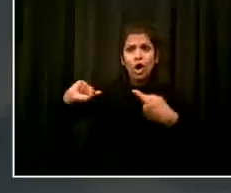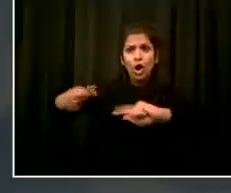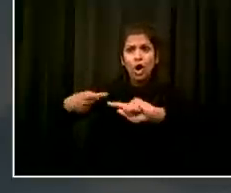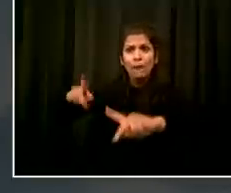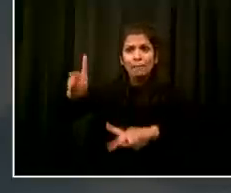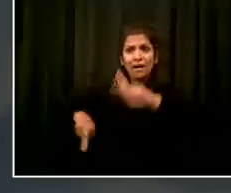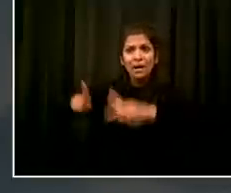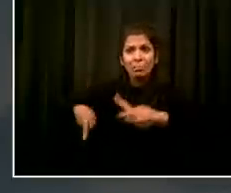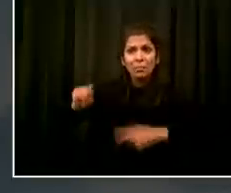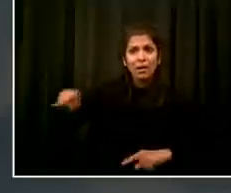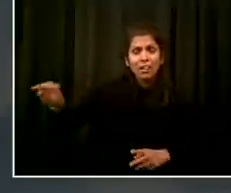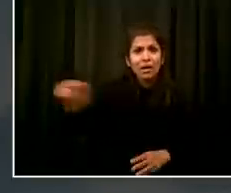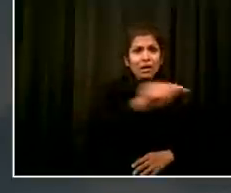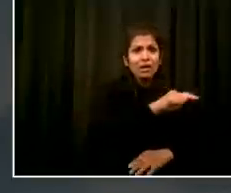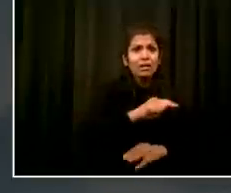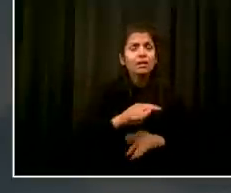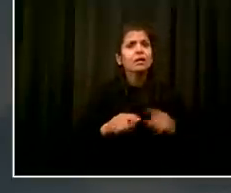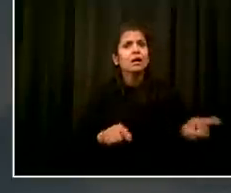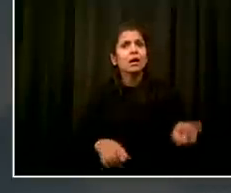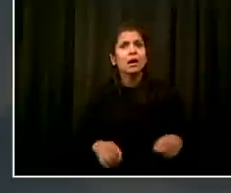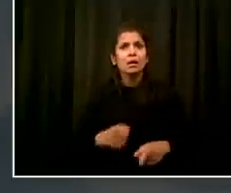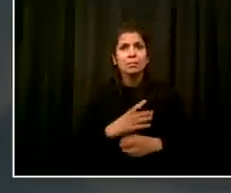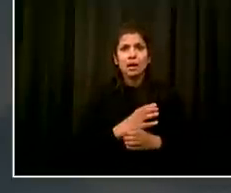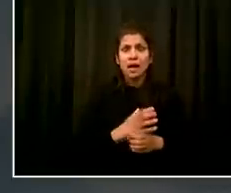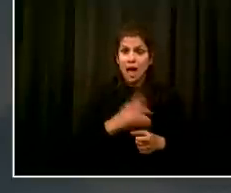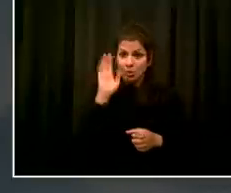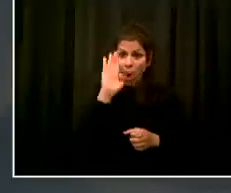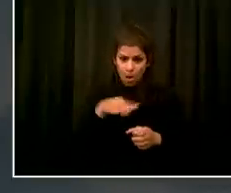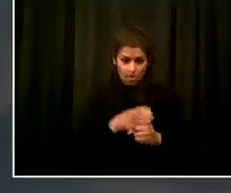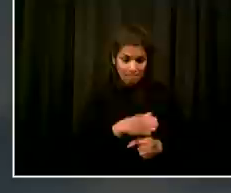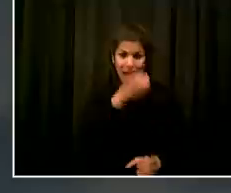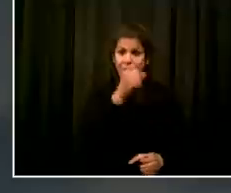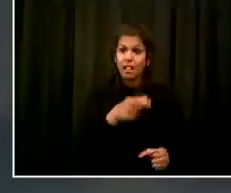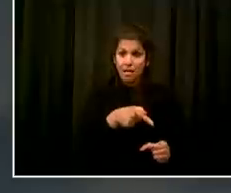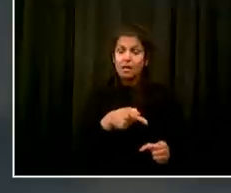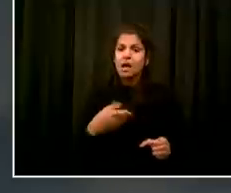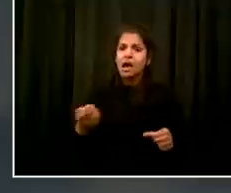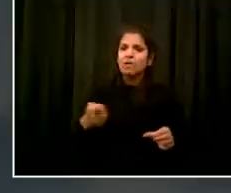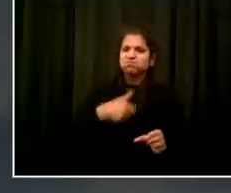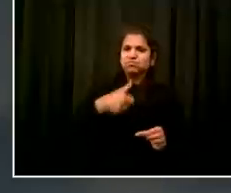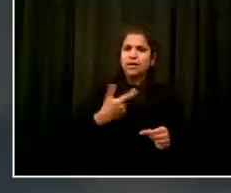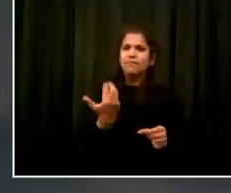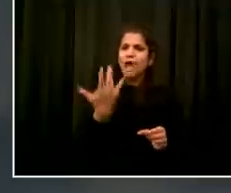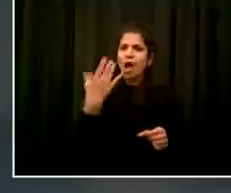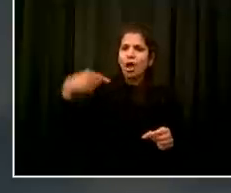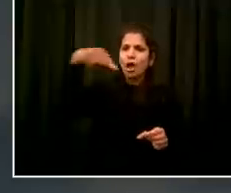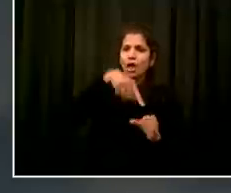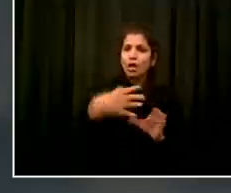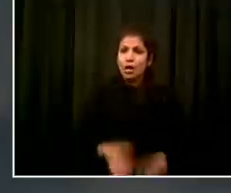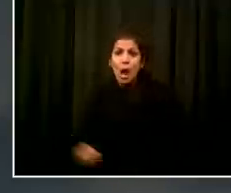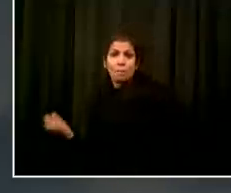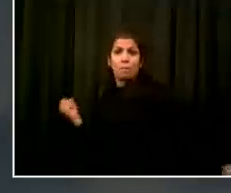multiple incidents thrown at buildings occupied by people. And let's remember that word. These are people.